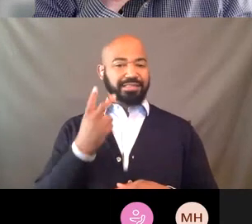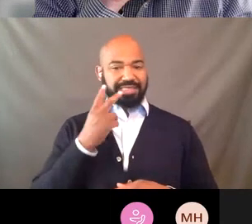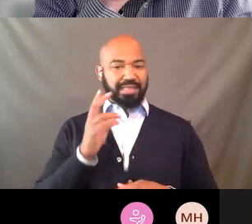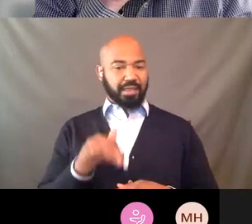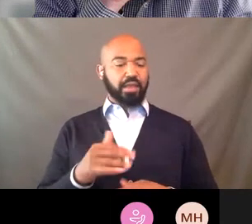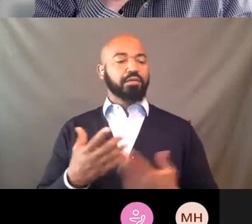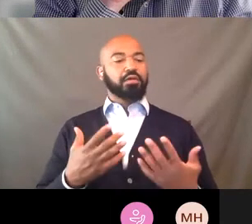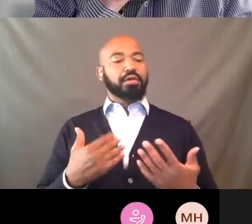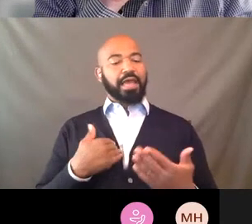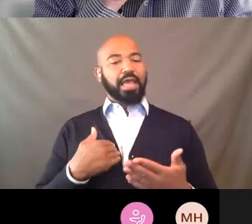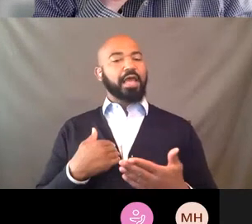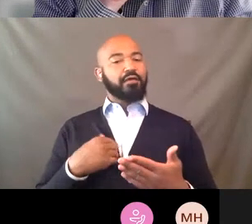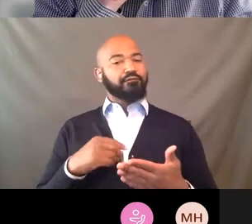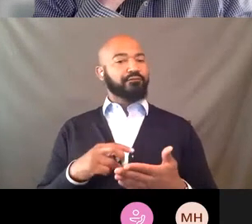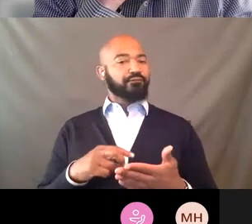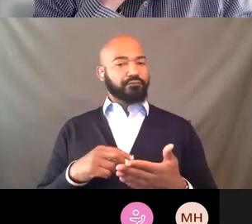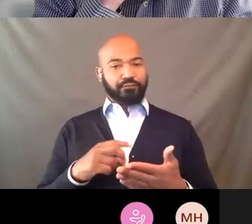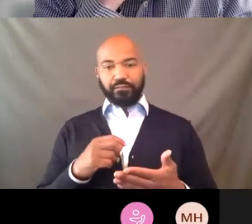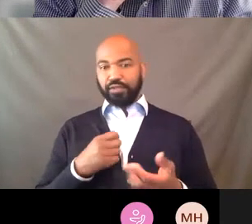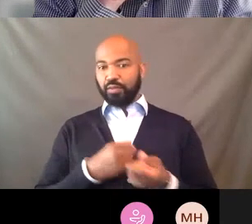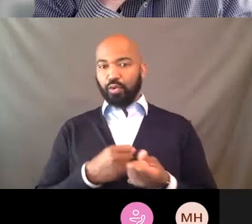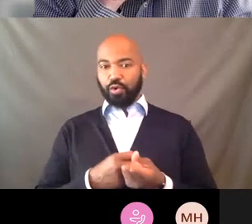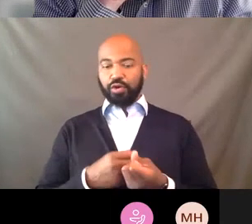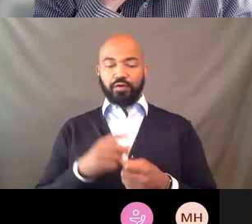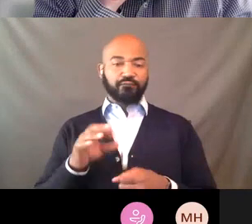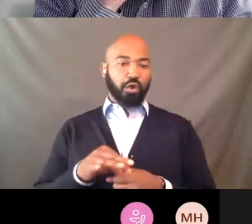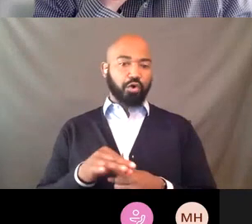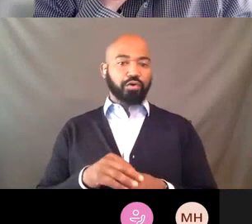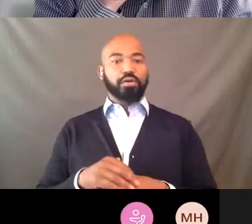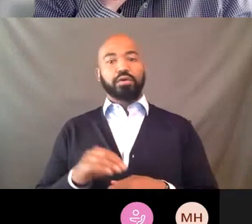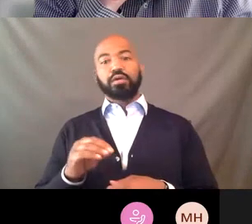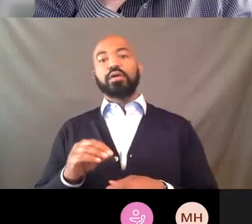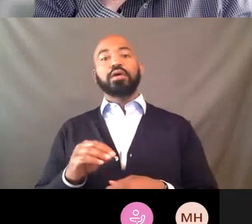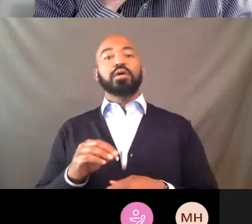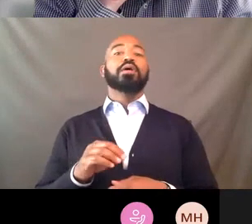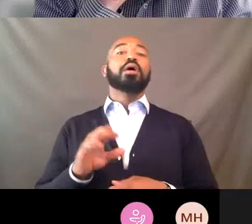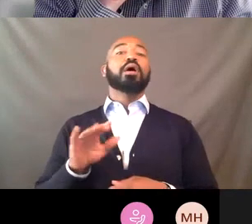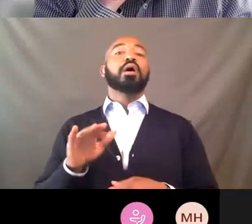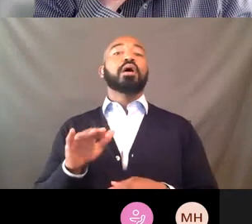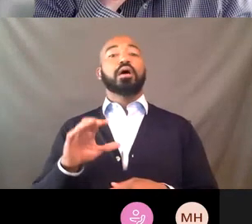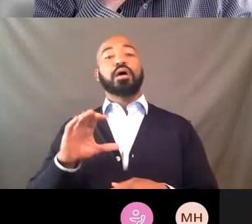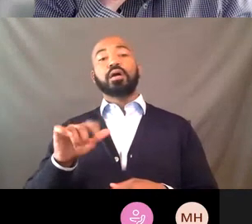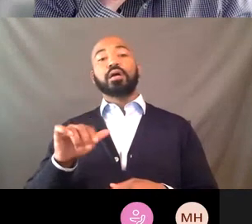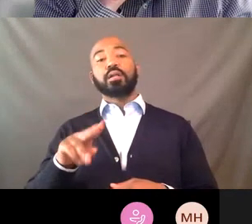to support it. Mitch is in favor. Claude, how do you feel about it?